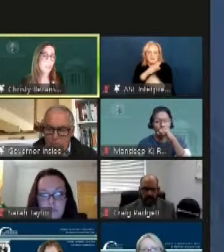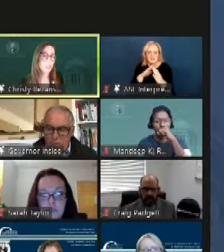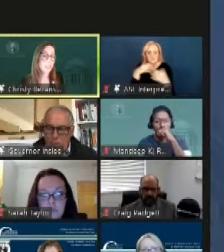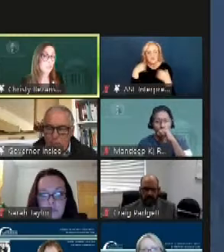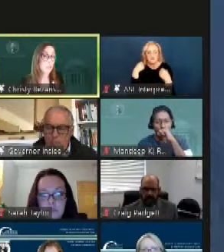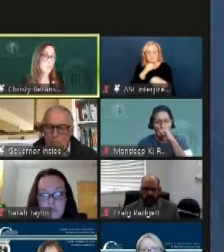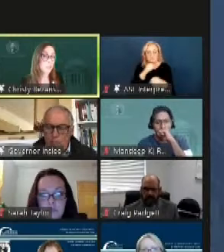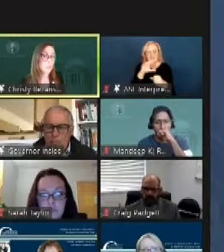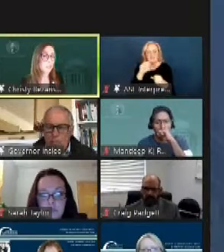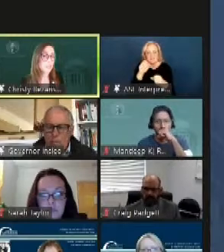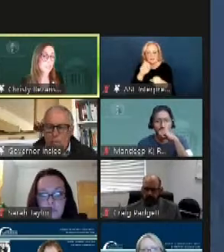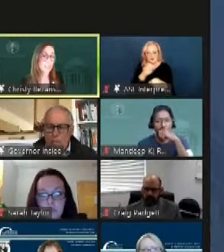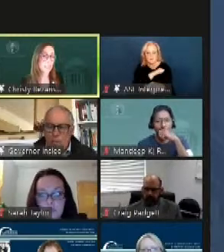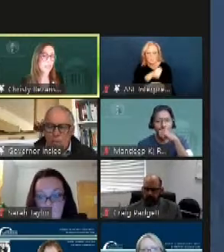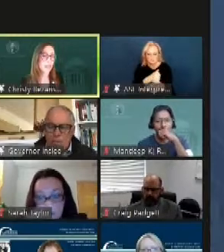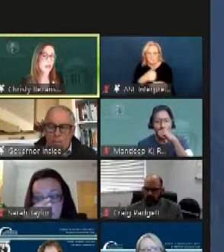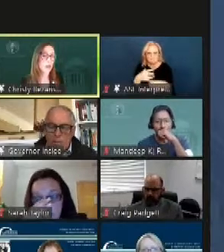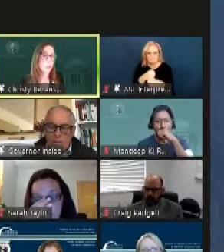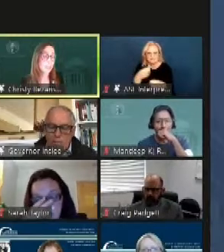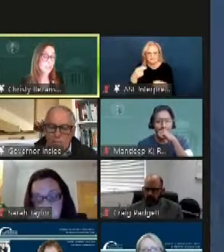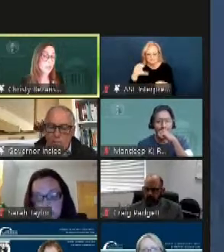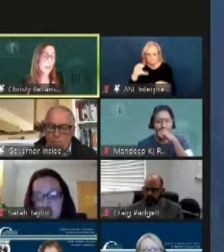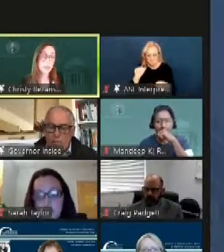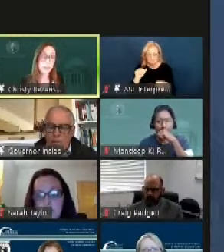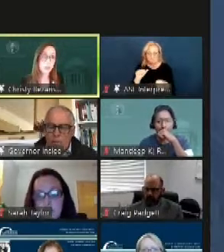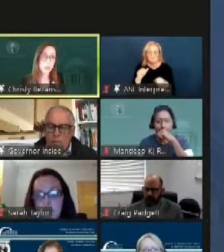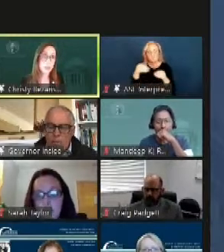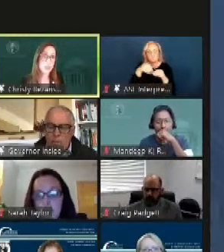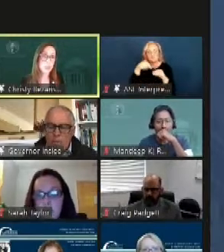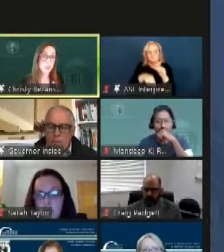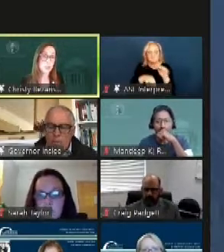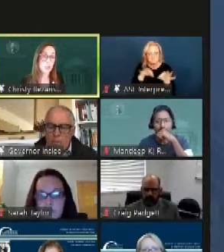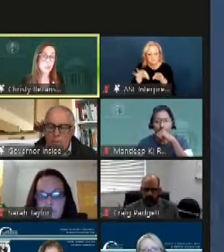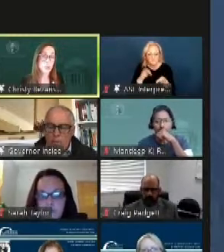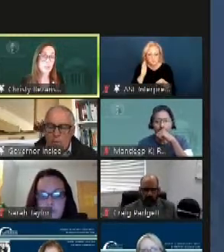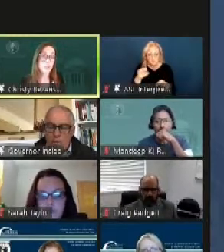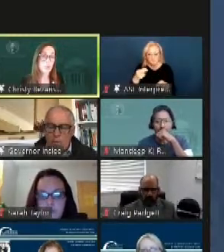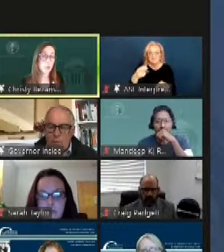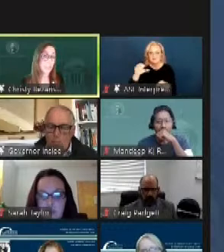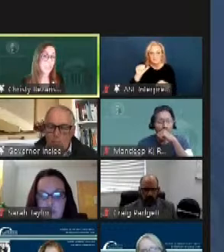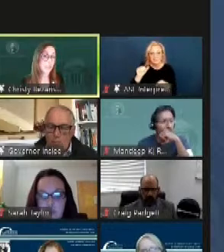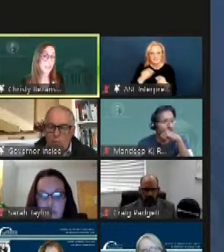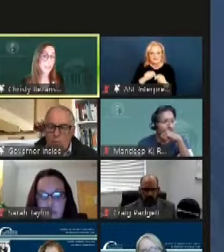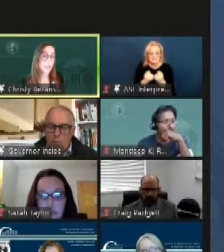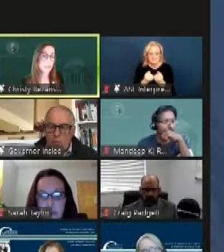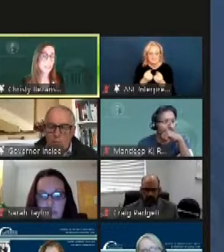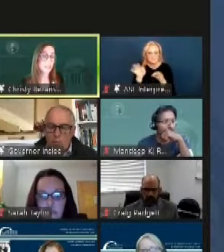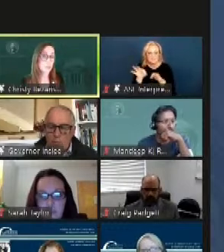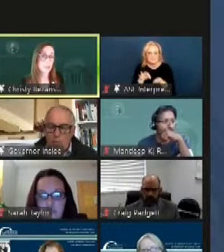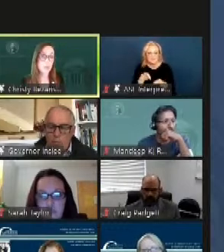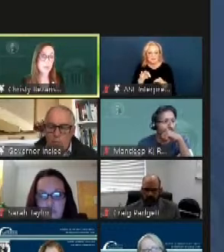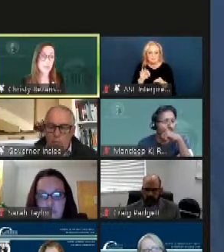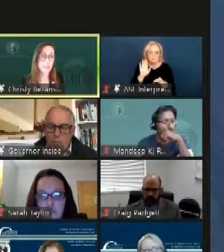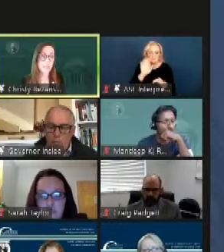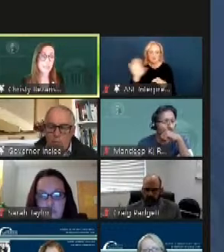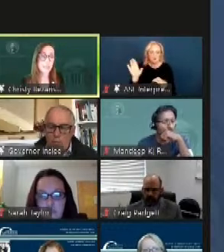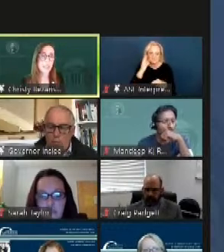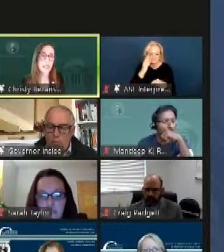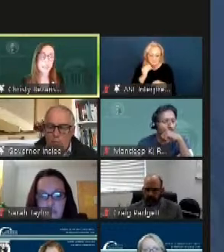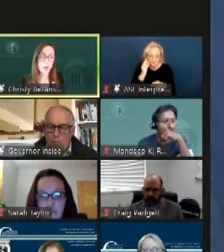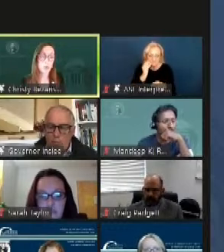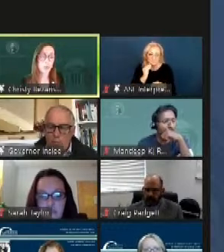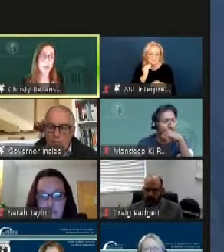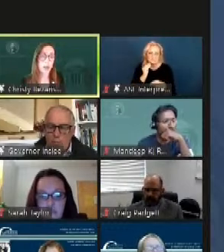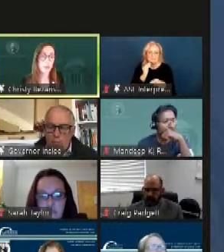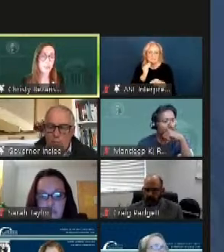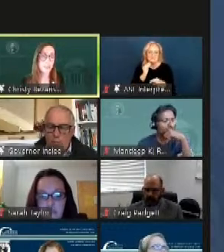this project in much, much more detail. We'll hear from the Healthcare Authority team, including voices representing the lived and customer experiences,